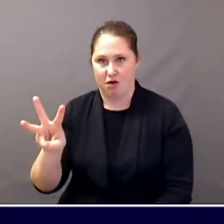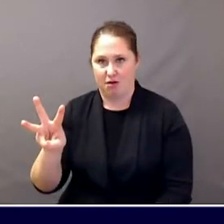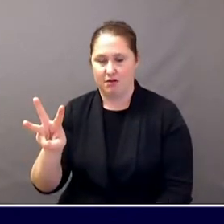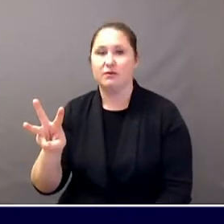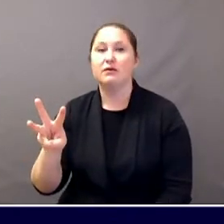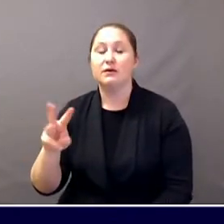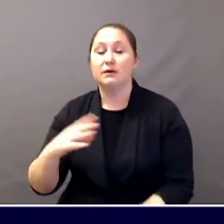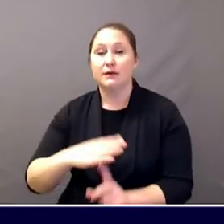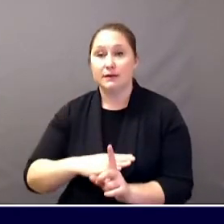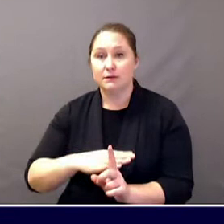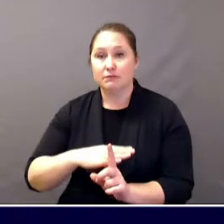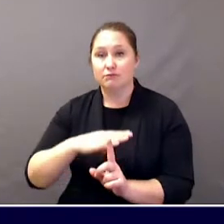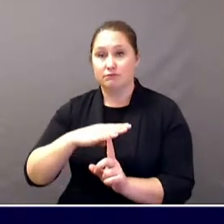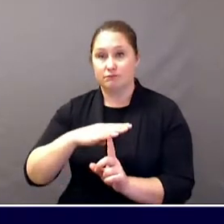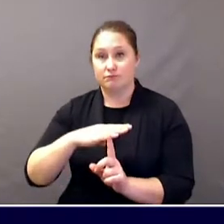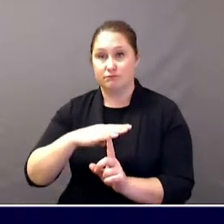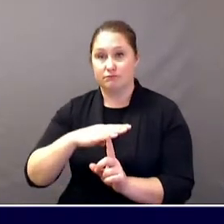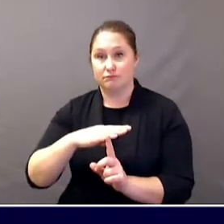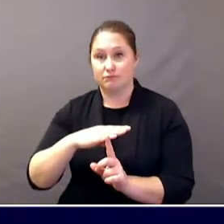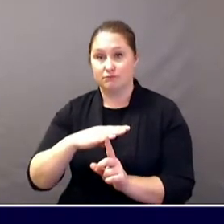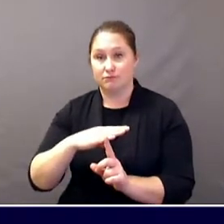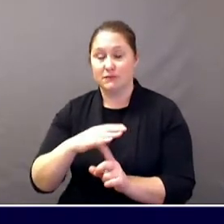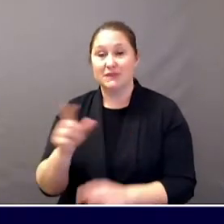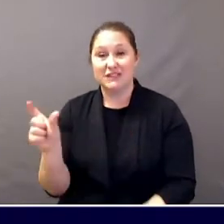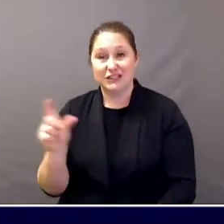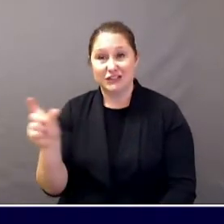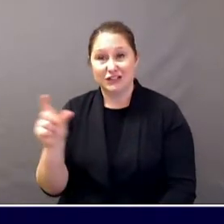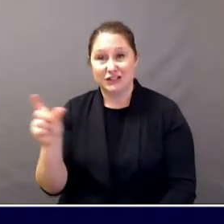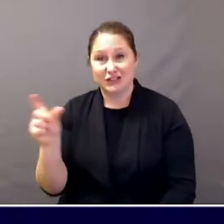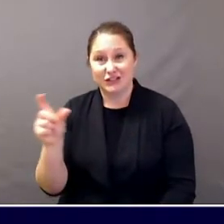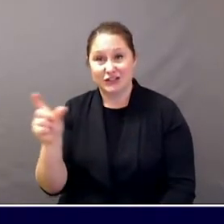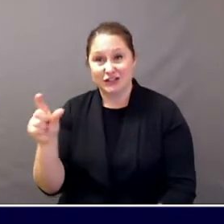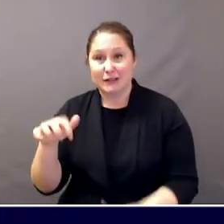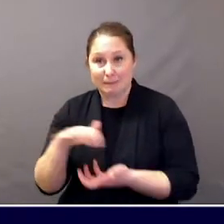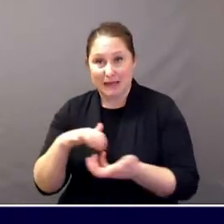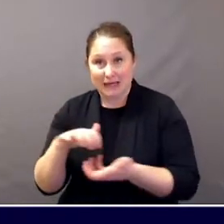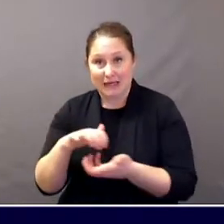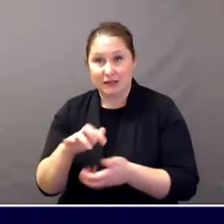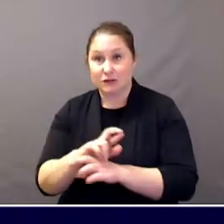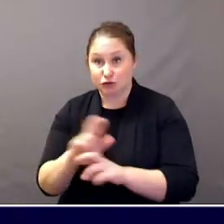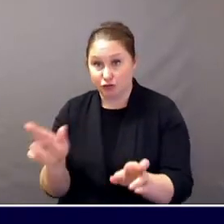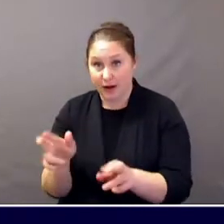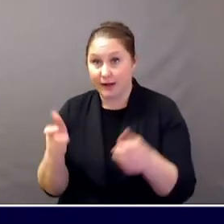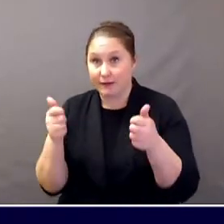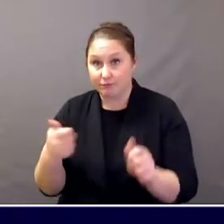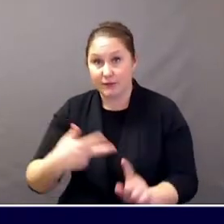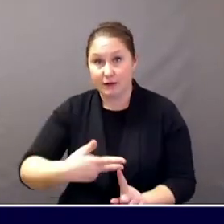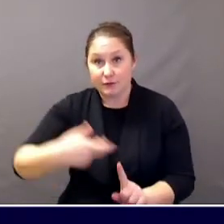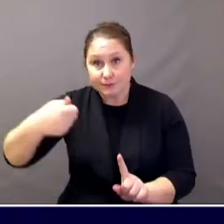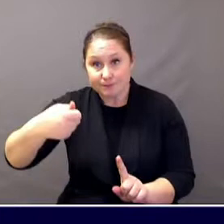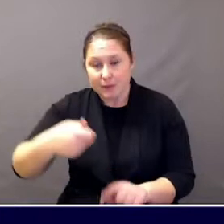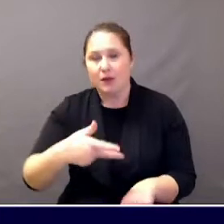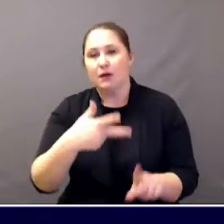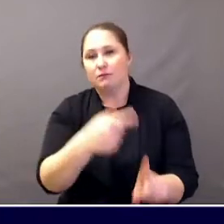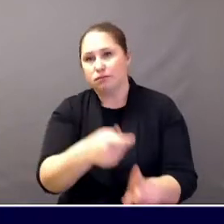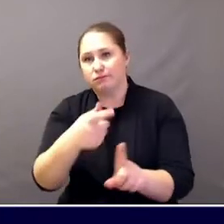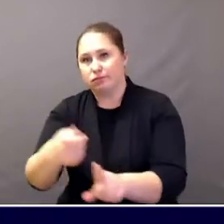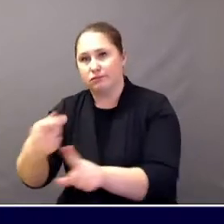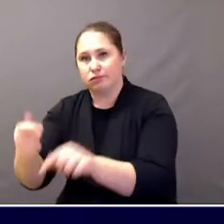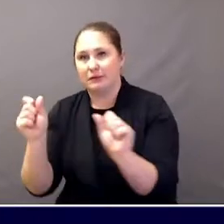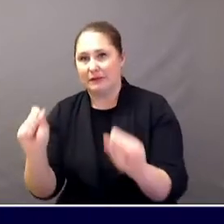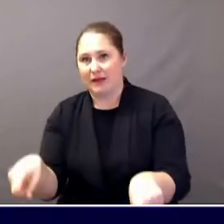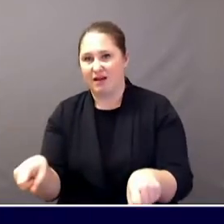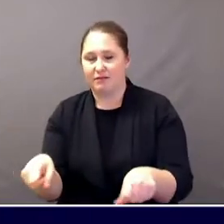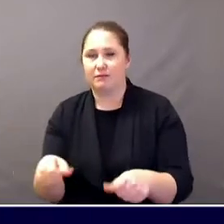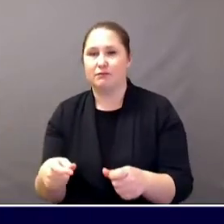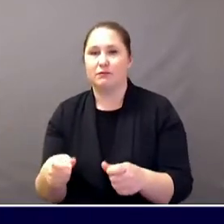up to room temperature so it can be mixed. And so it's a process, which again means that everything has to be thought out in advance so people don't show